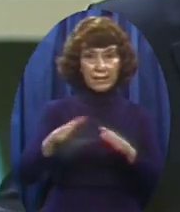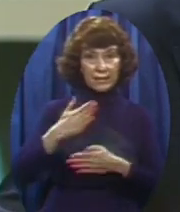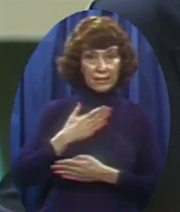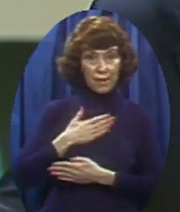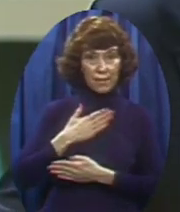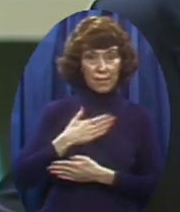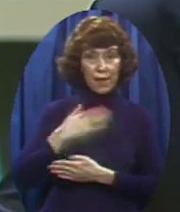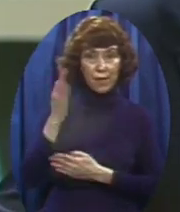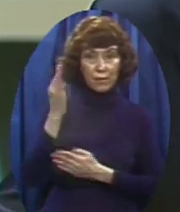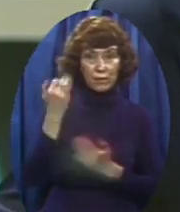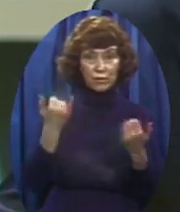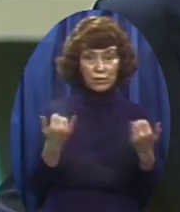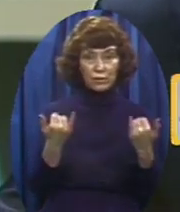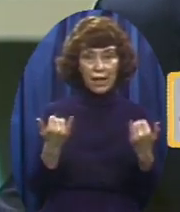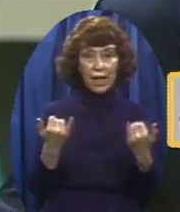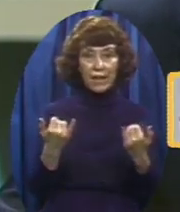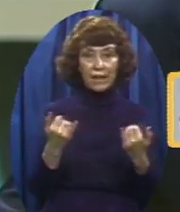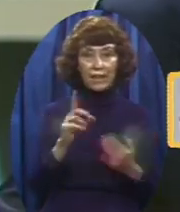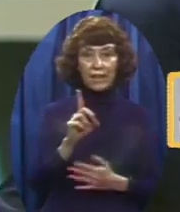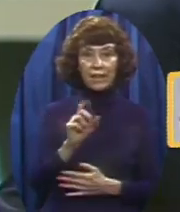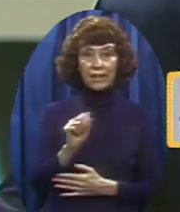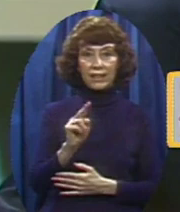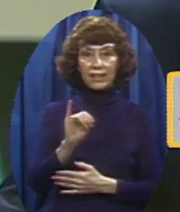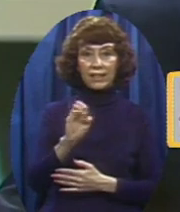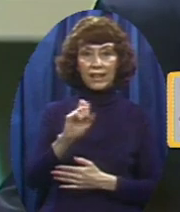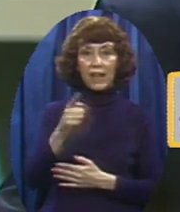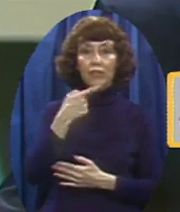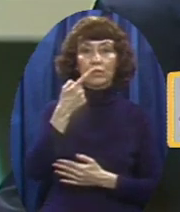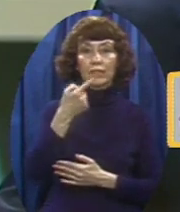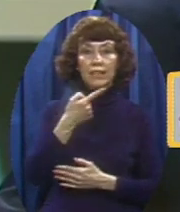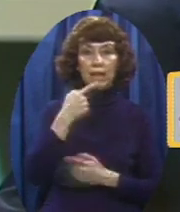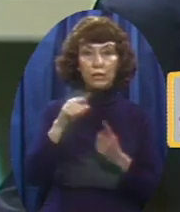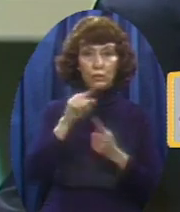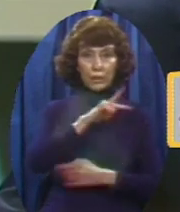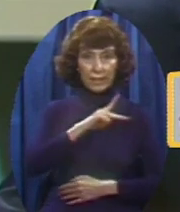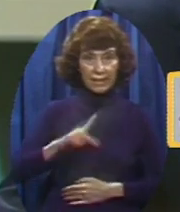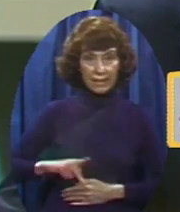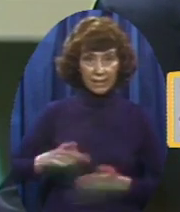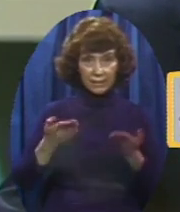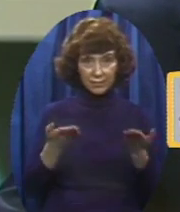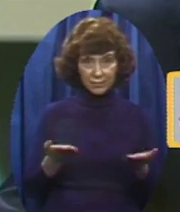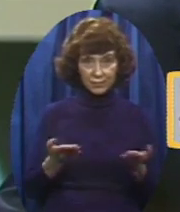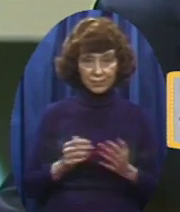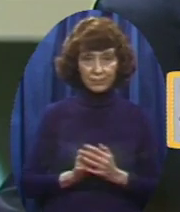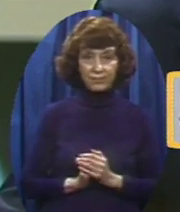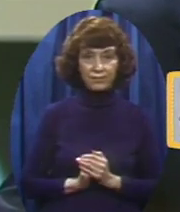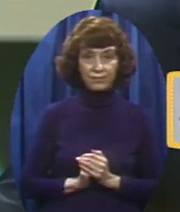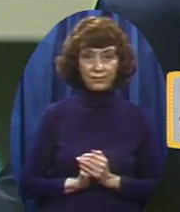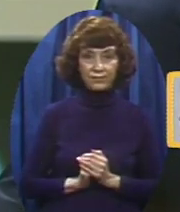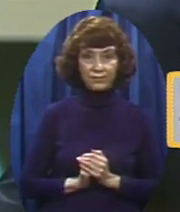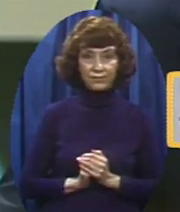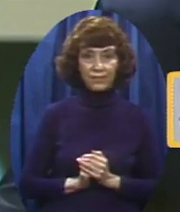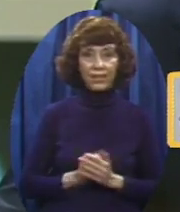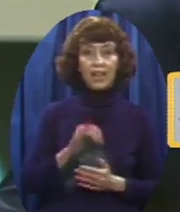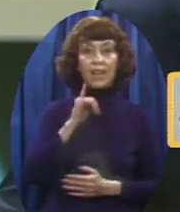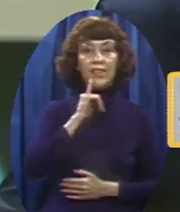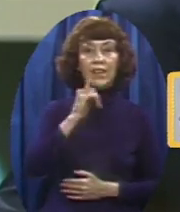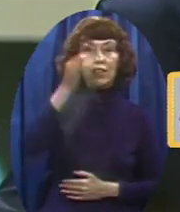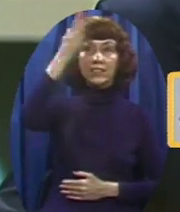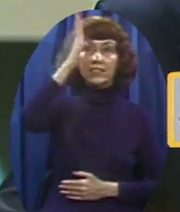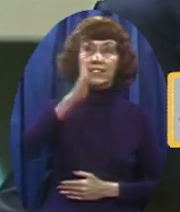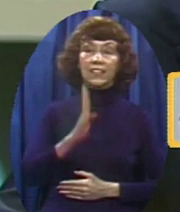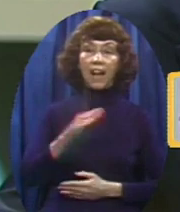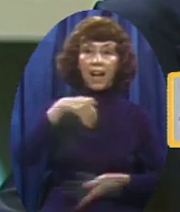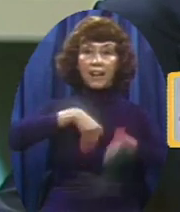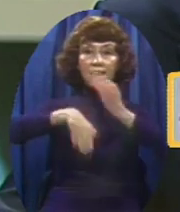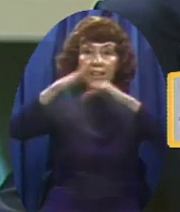on Revelations. Daniel said to Nebuchadnezzar, "There is a God in heaven